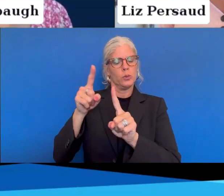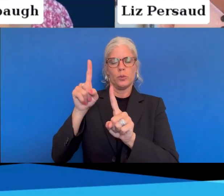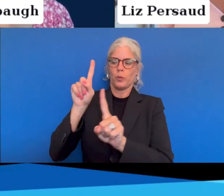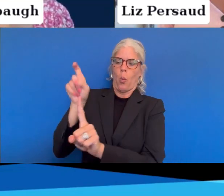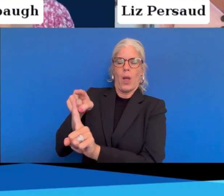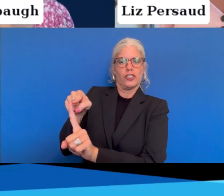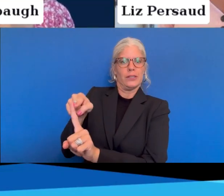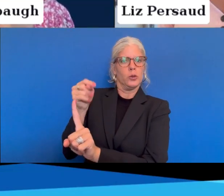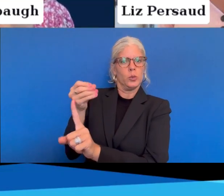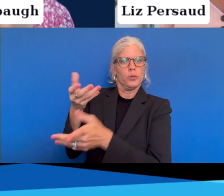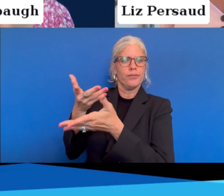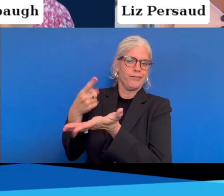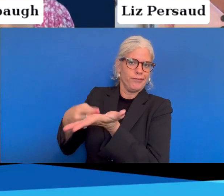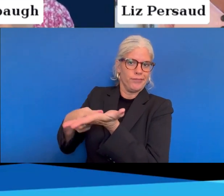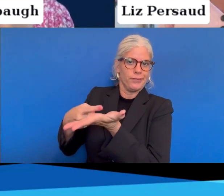is that